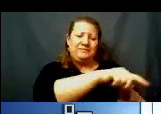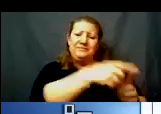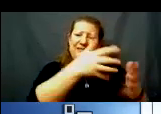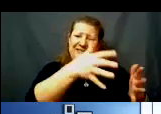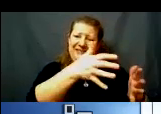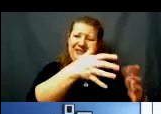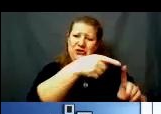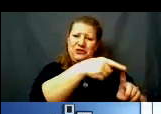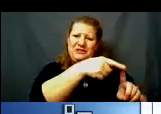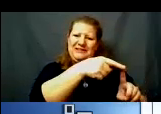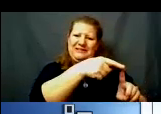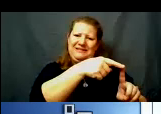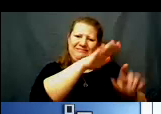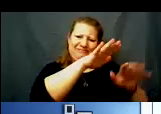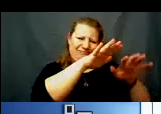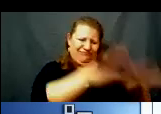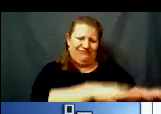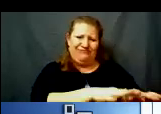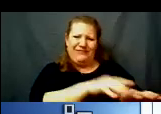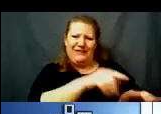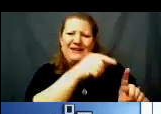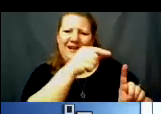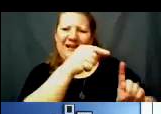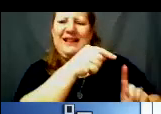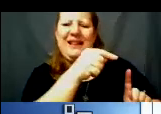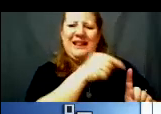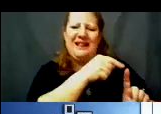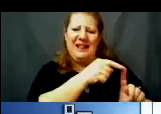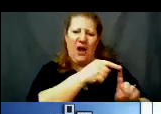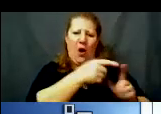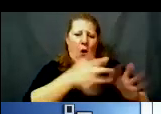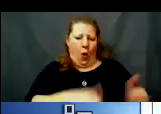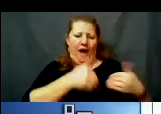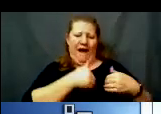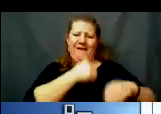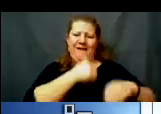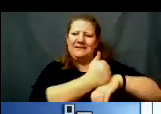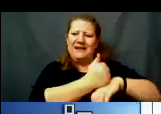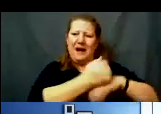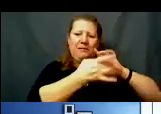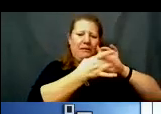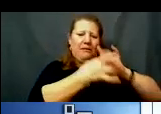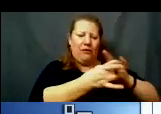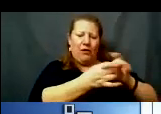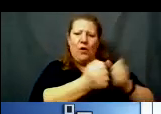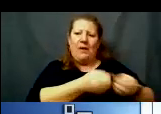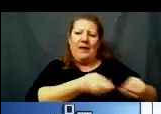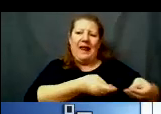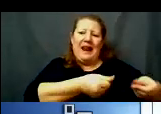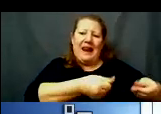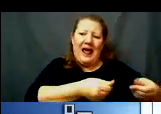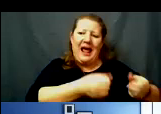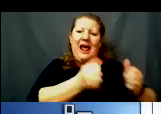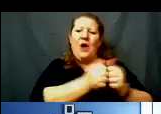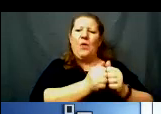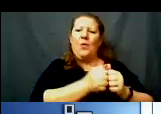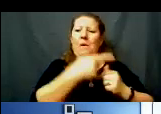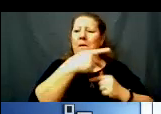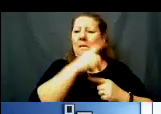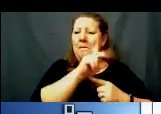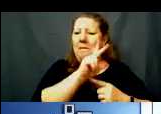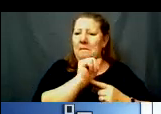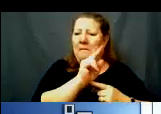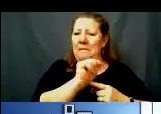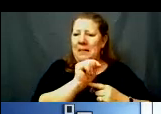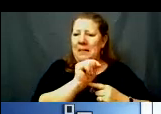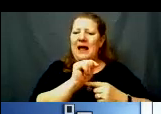their culture, and self-determination from their relationships with the land, with non-human ecosystems, or what I call